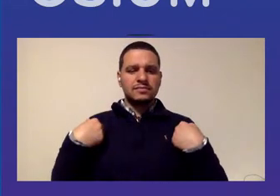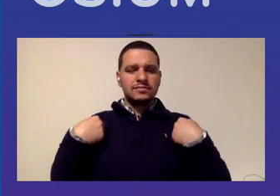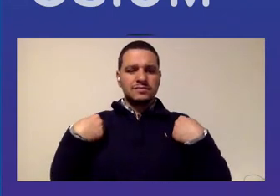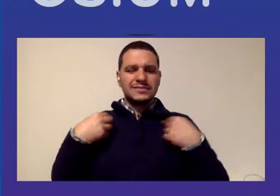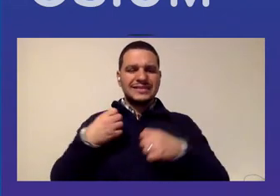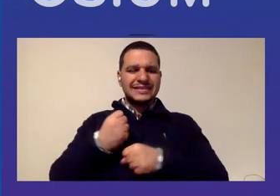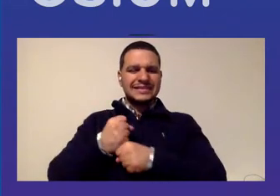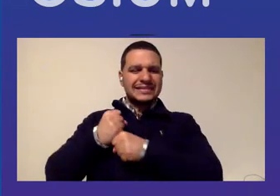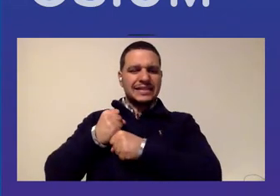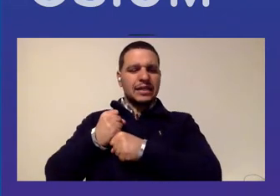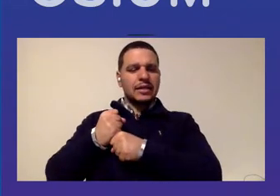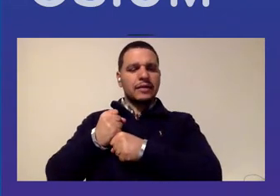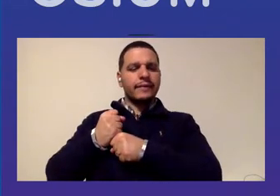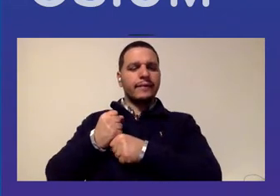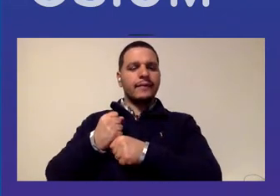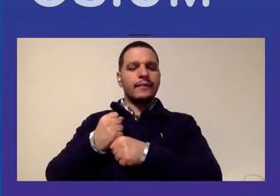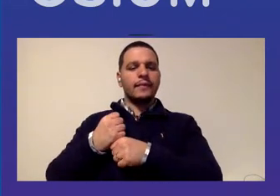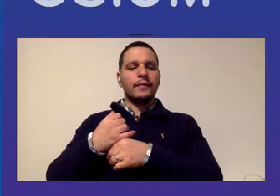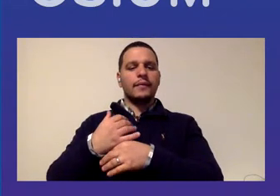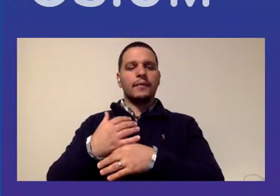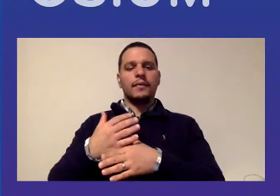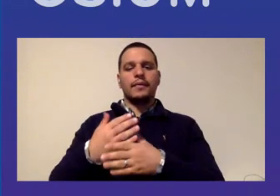go the next time you exhale.